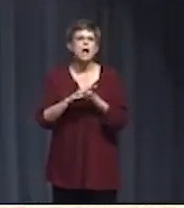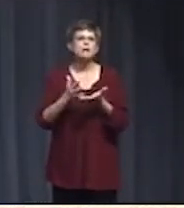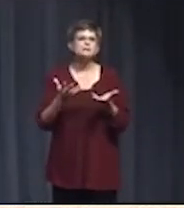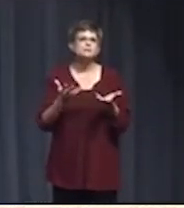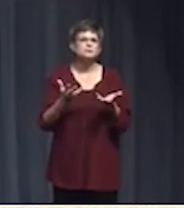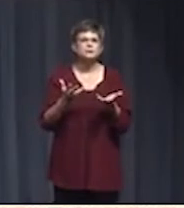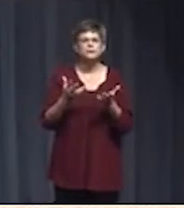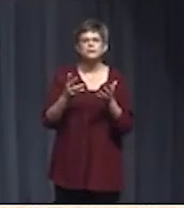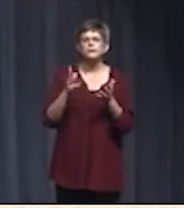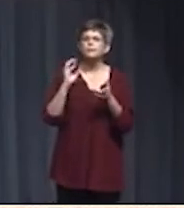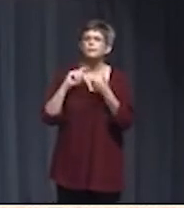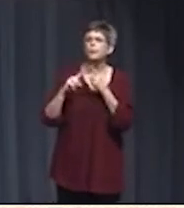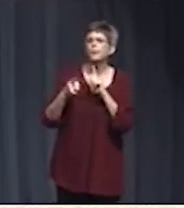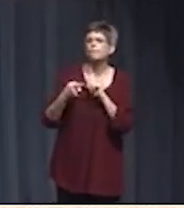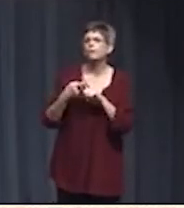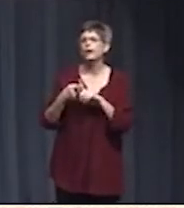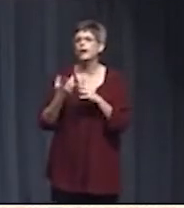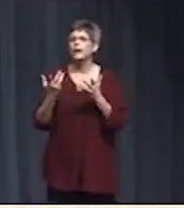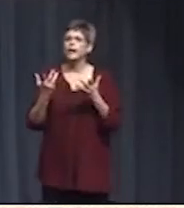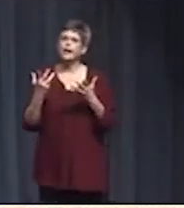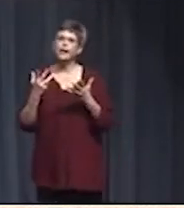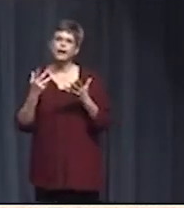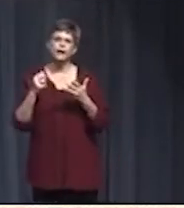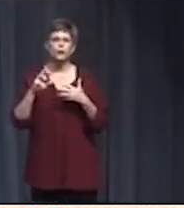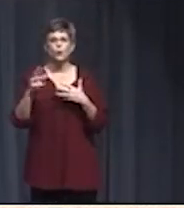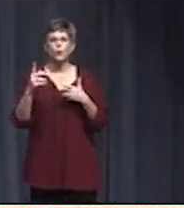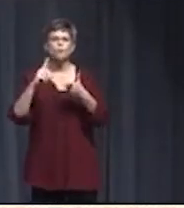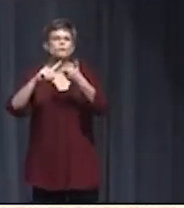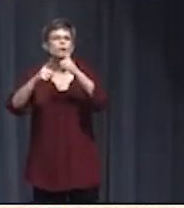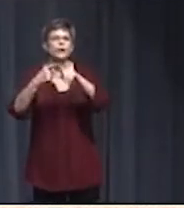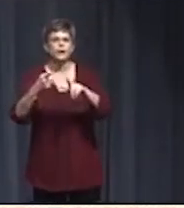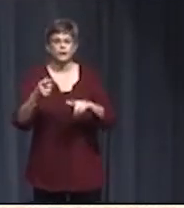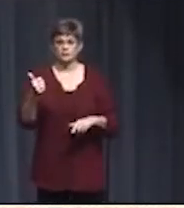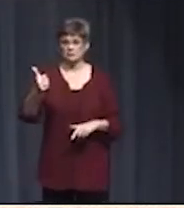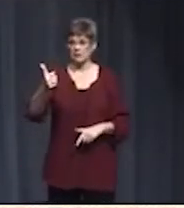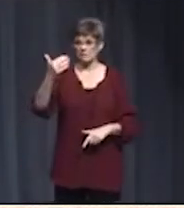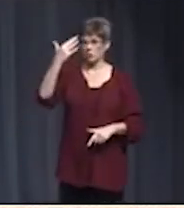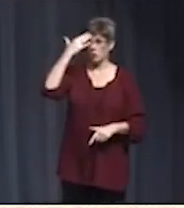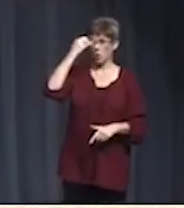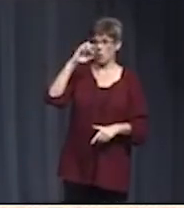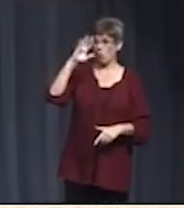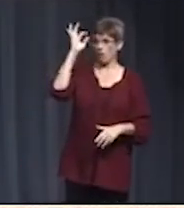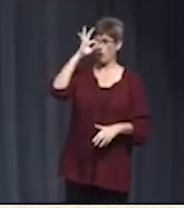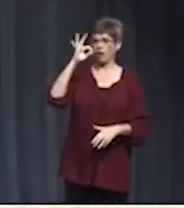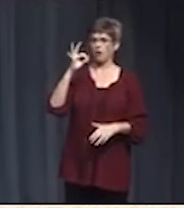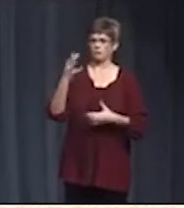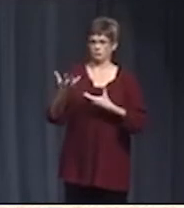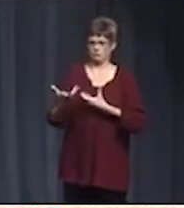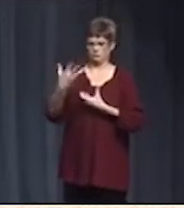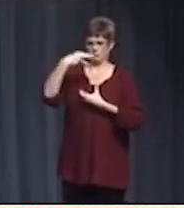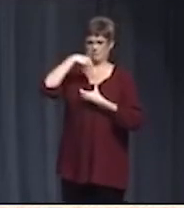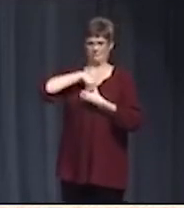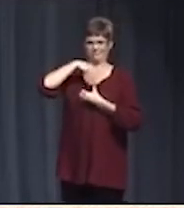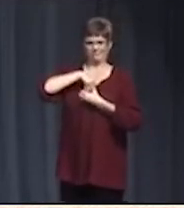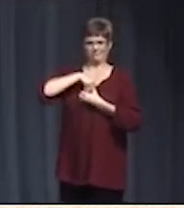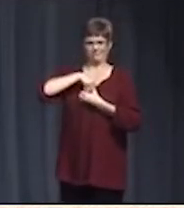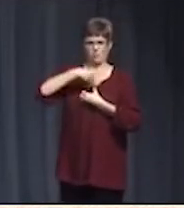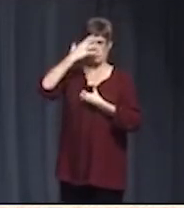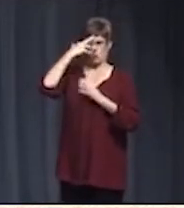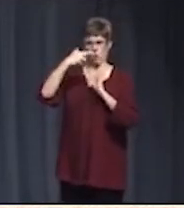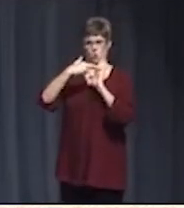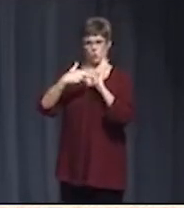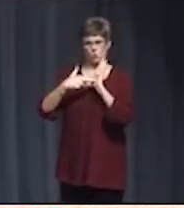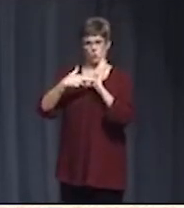fiance, boyfriend, or significant male other knows it or not, he instinctively knows these rules, and they are not written